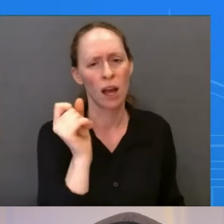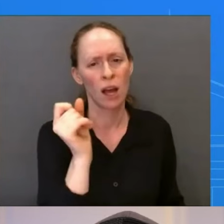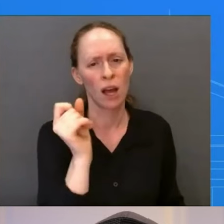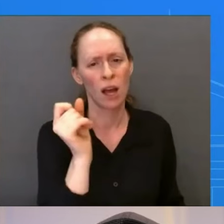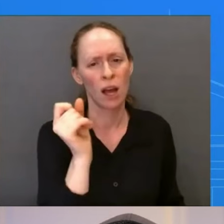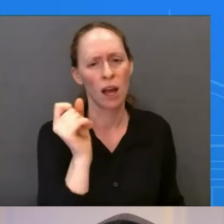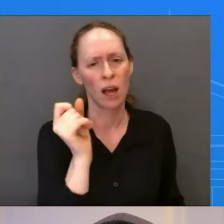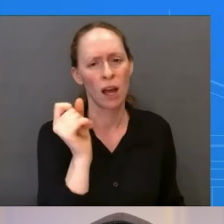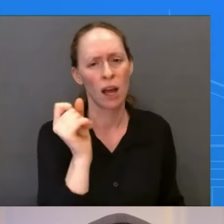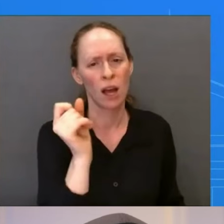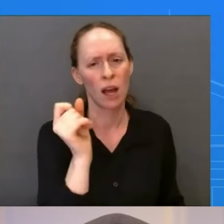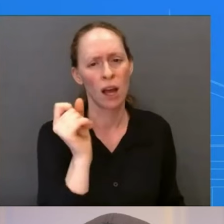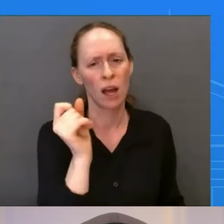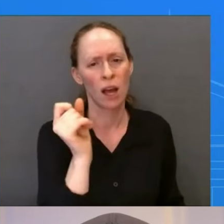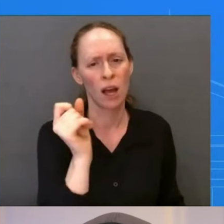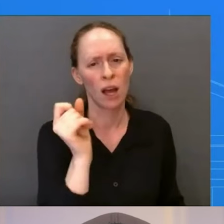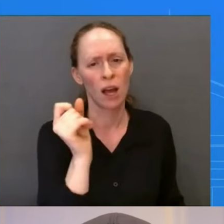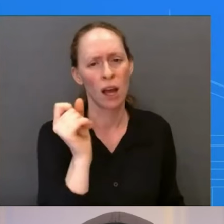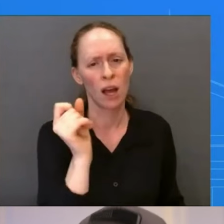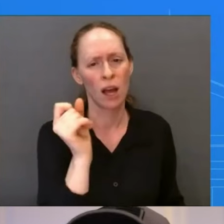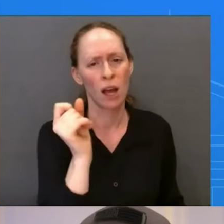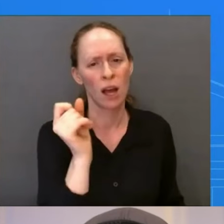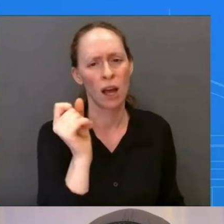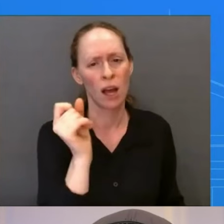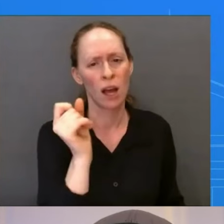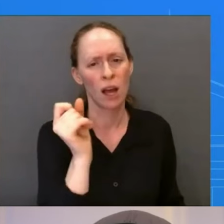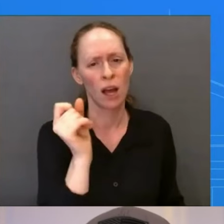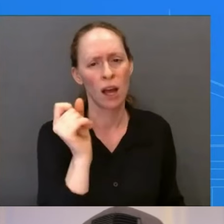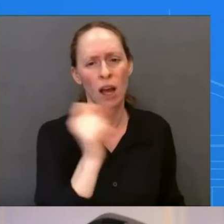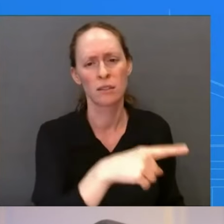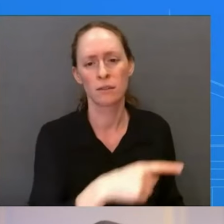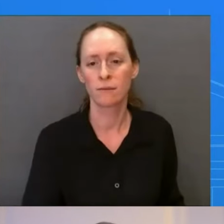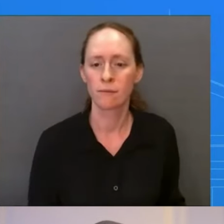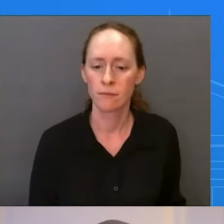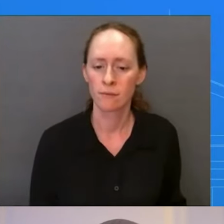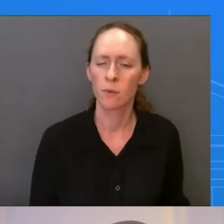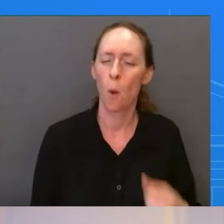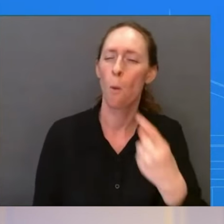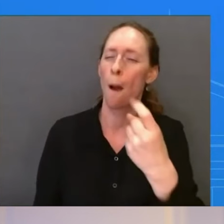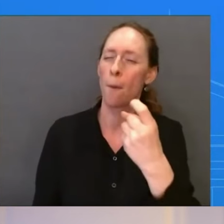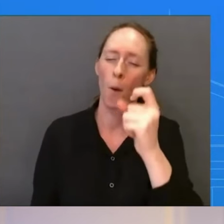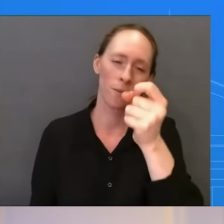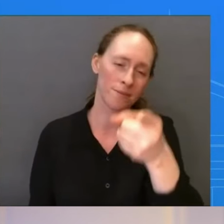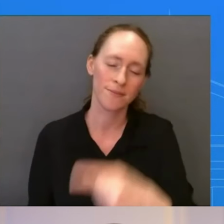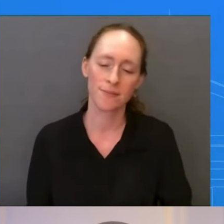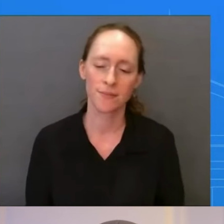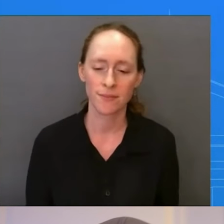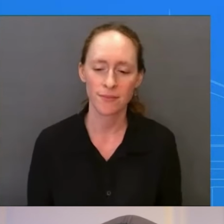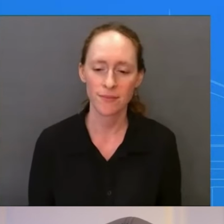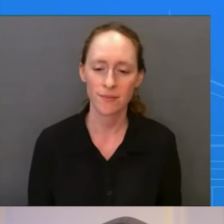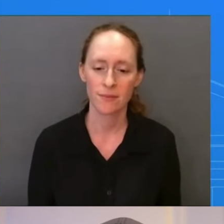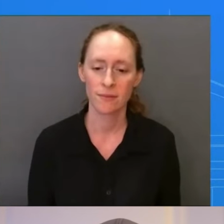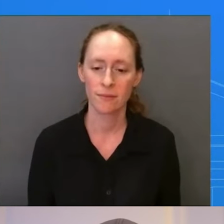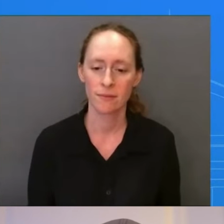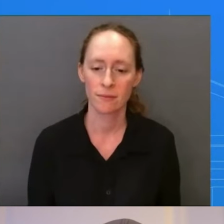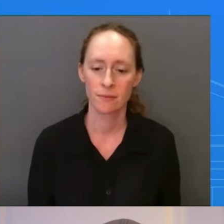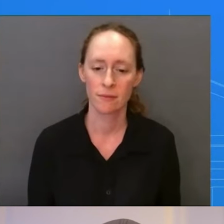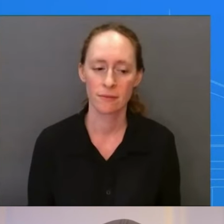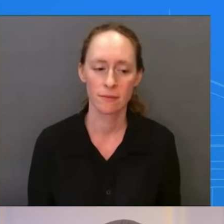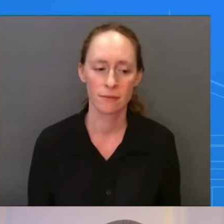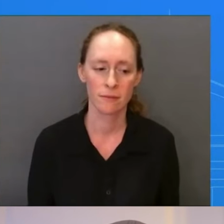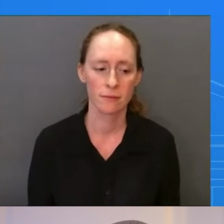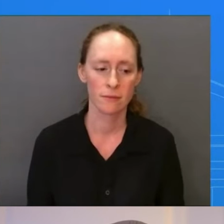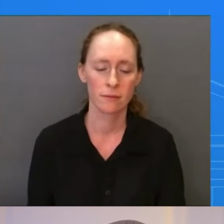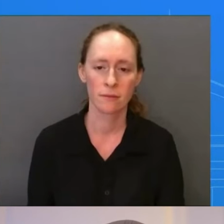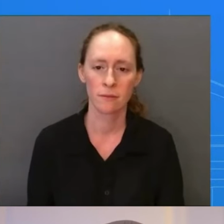it up here, and watch how she scurries out, folks, real quick. Thank you. Another one on the banking issue. I'm